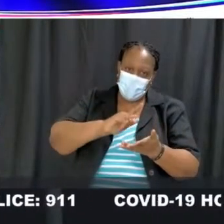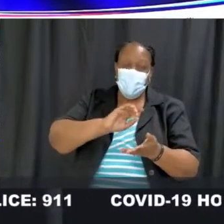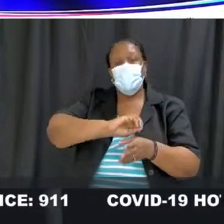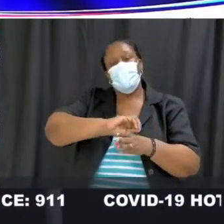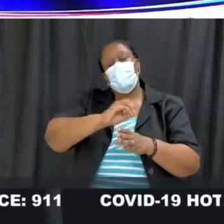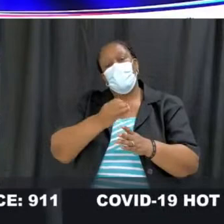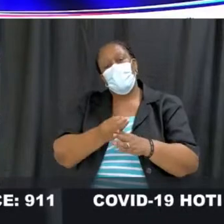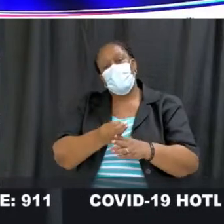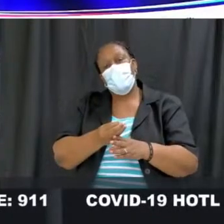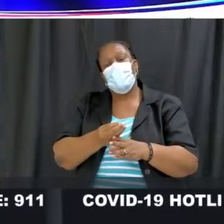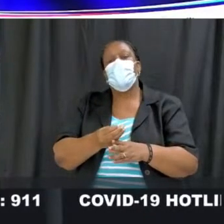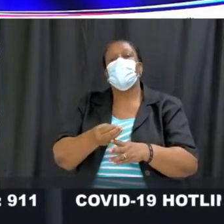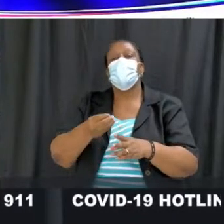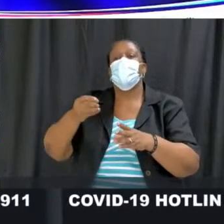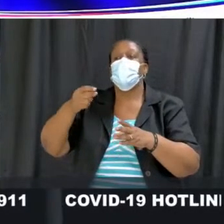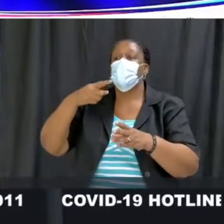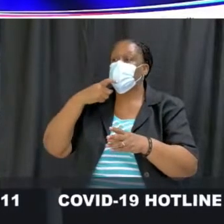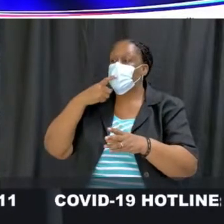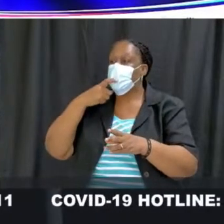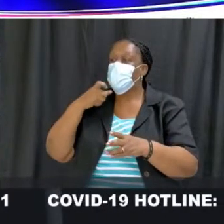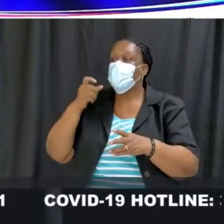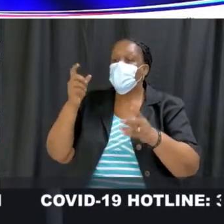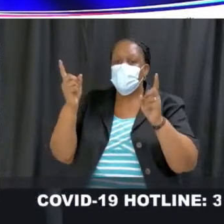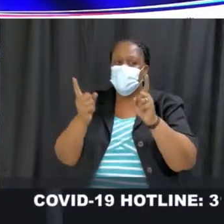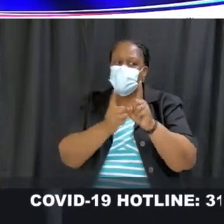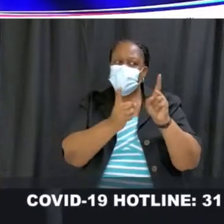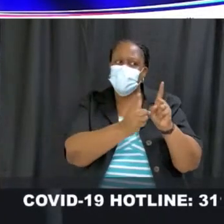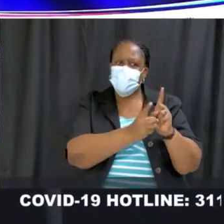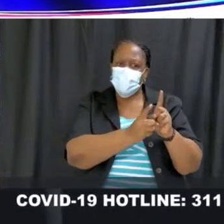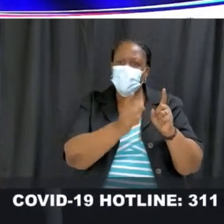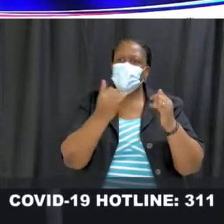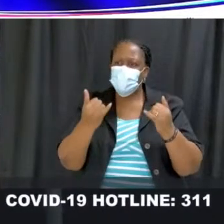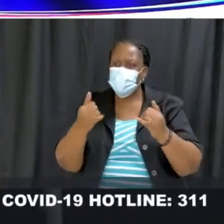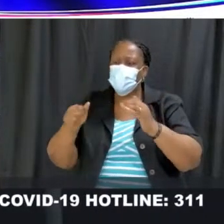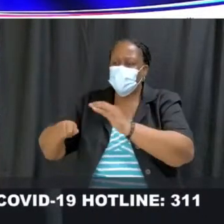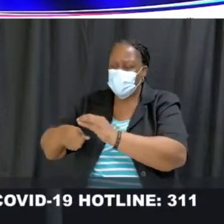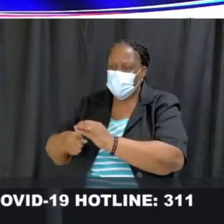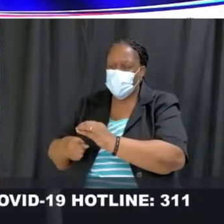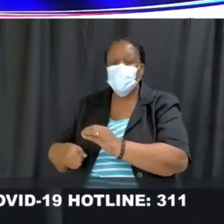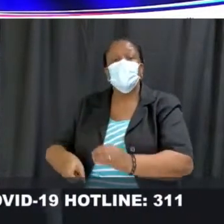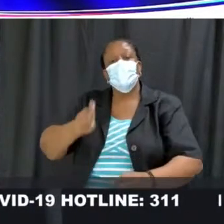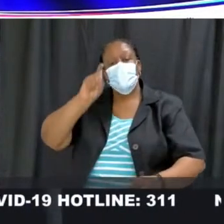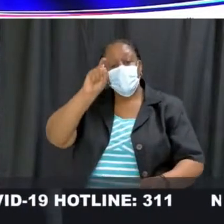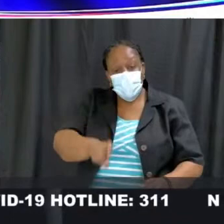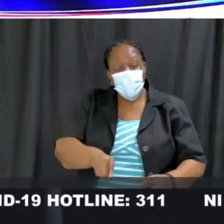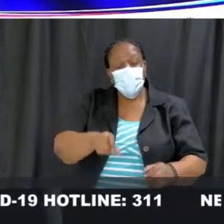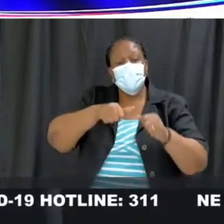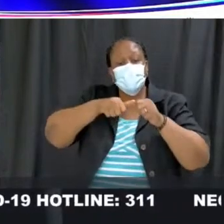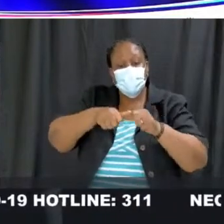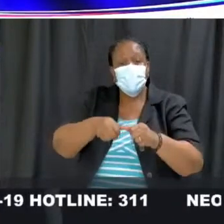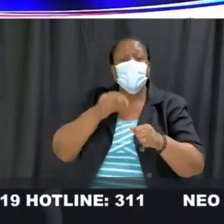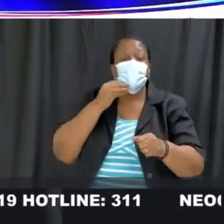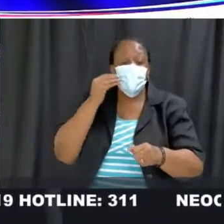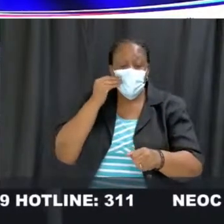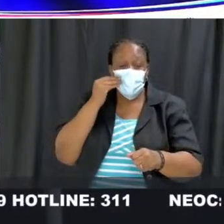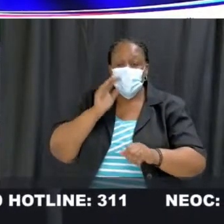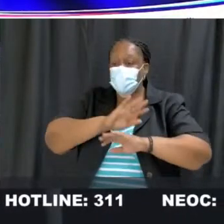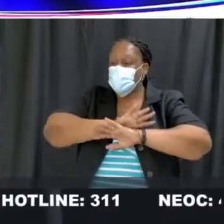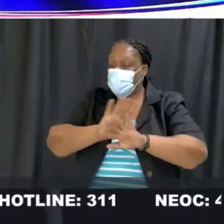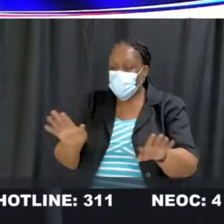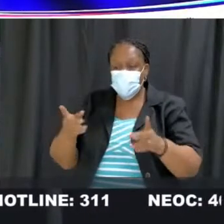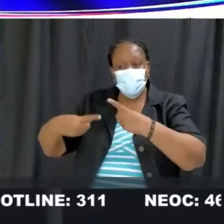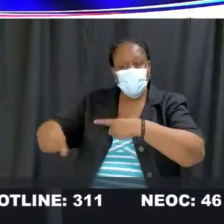identified through contact tracing, is the same. You should remain at home and avoid contact with